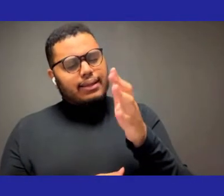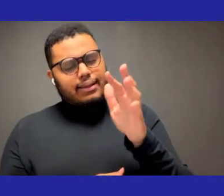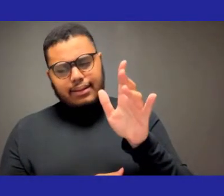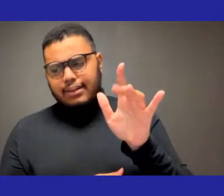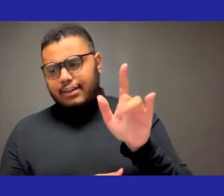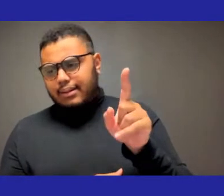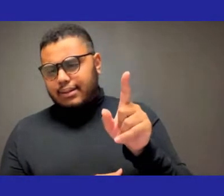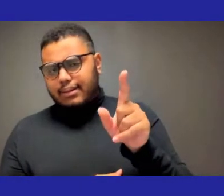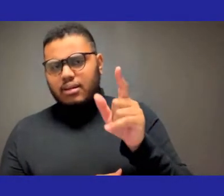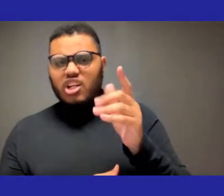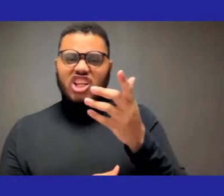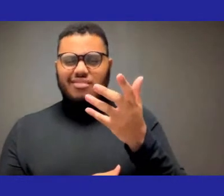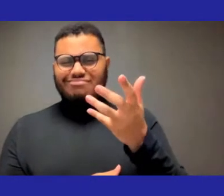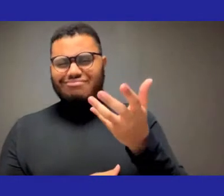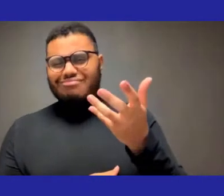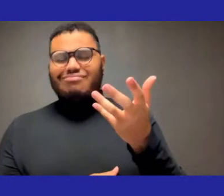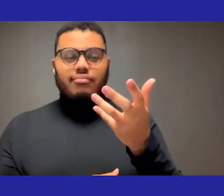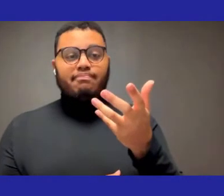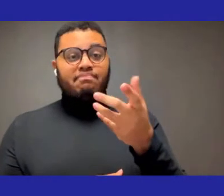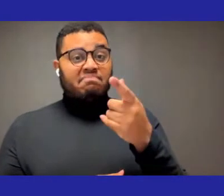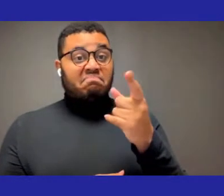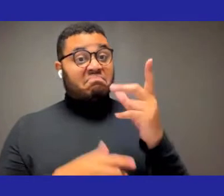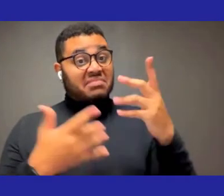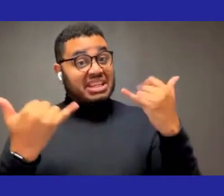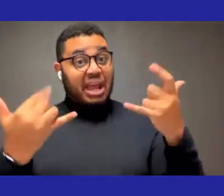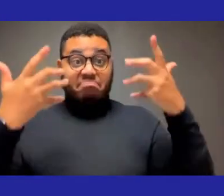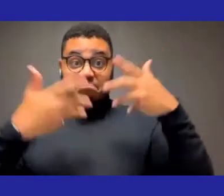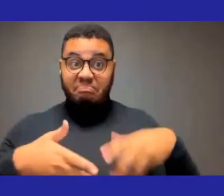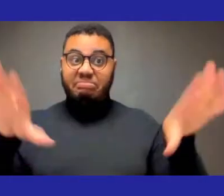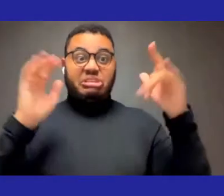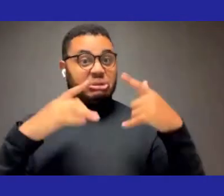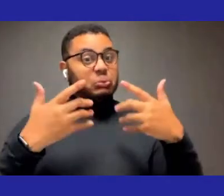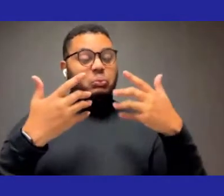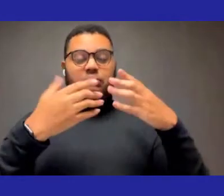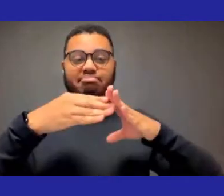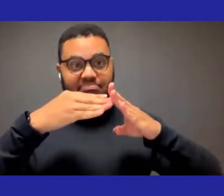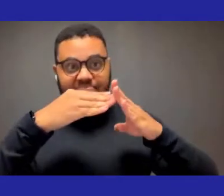sort of like, is it complete now, or and also